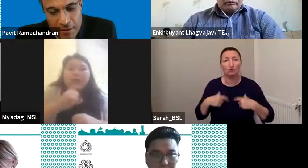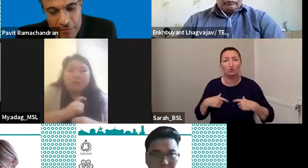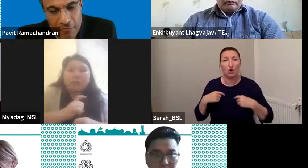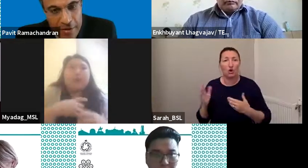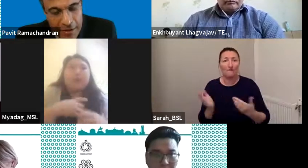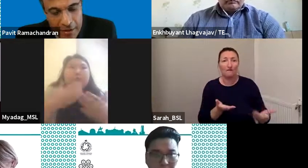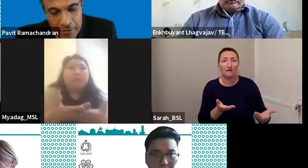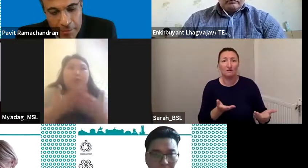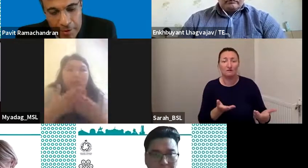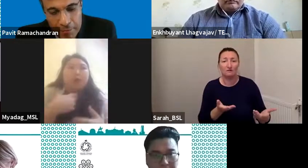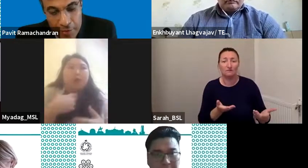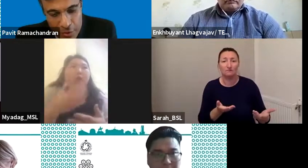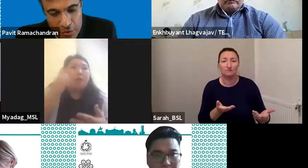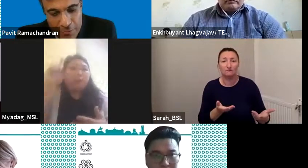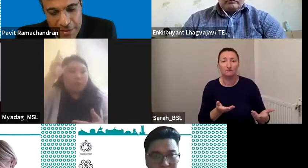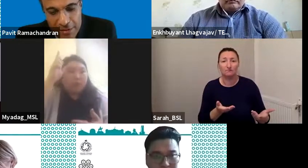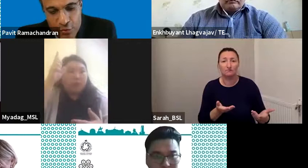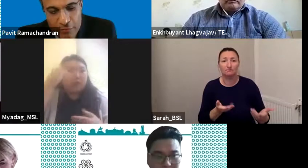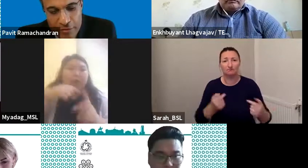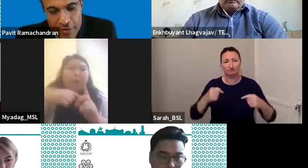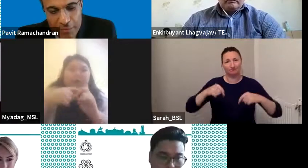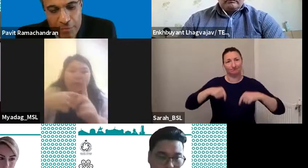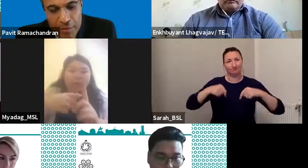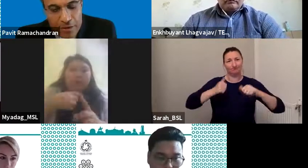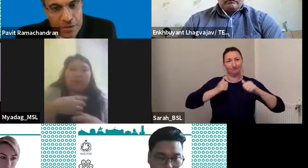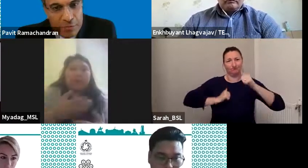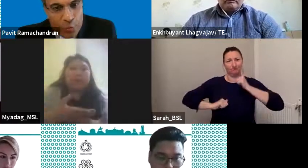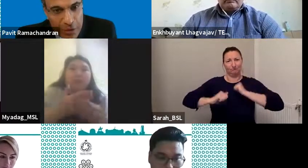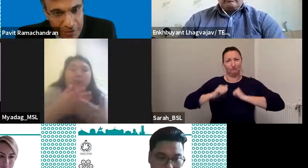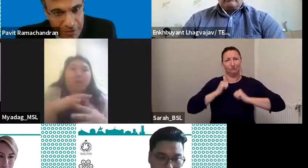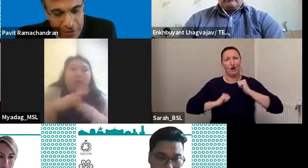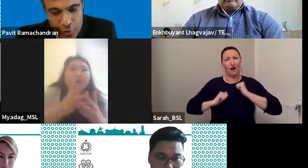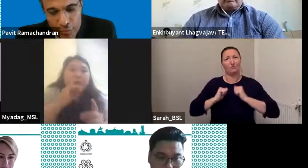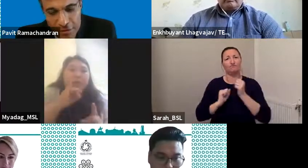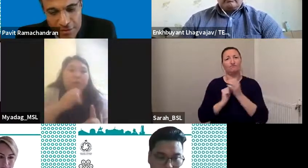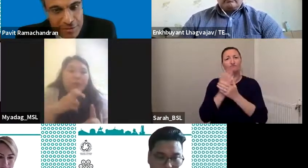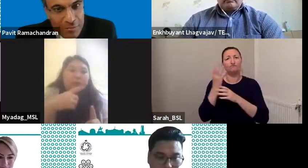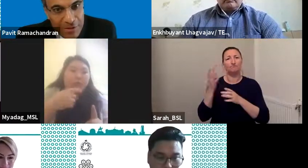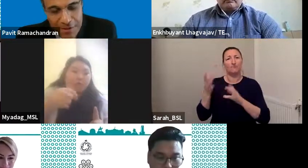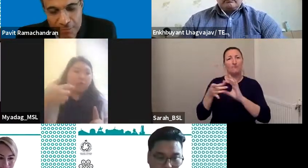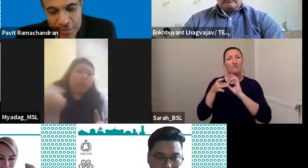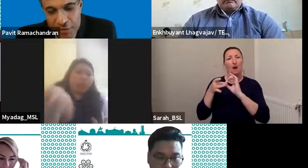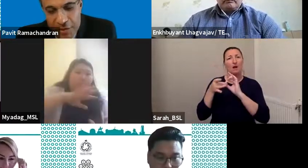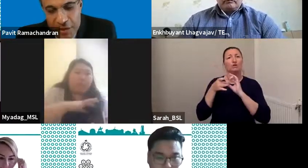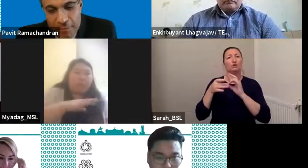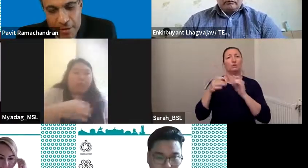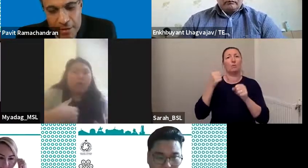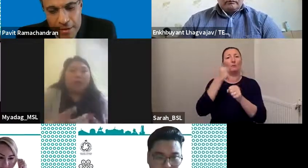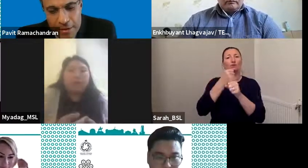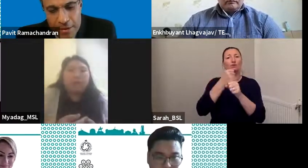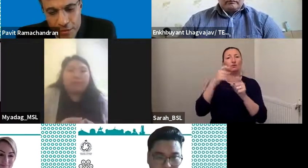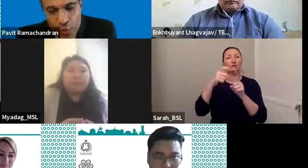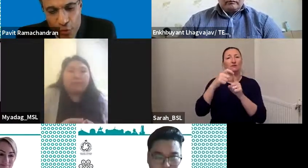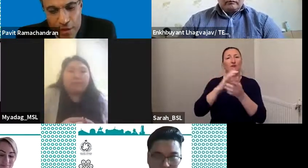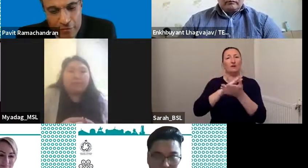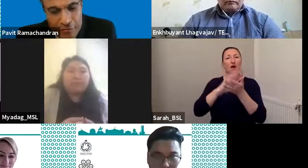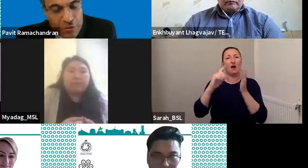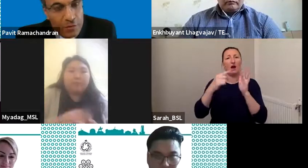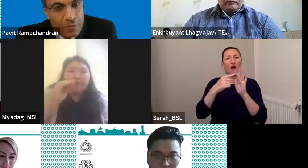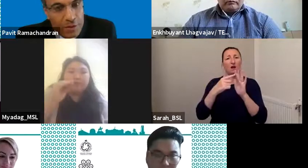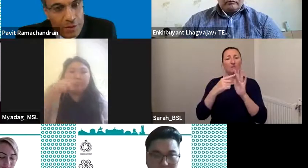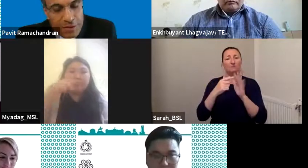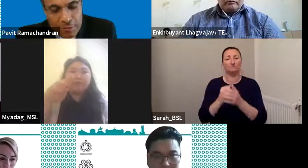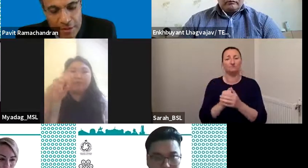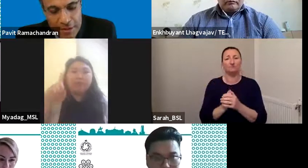ADB, we are very proud and pleased to have developed a partnership with the Global Disability Innovation Hub to support our